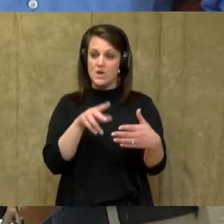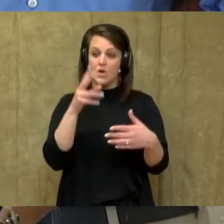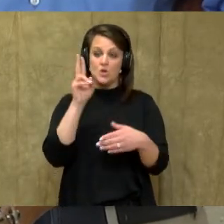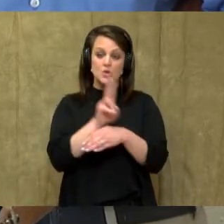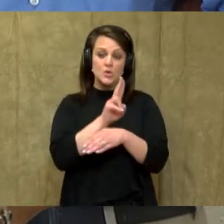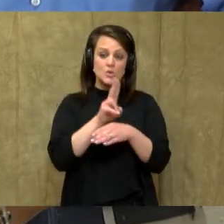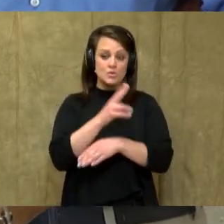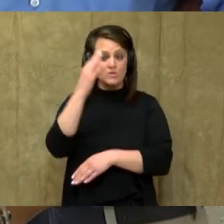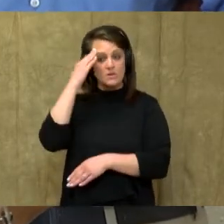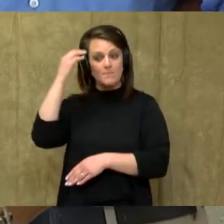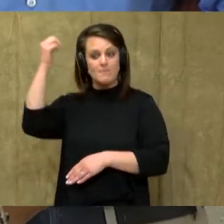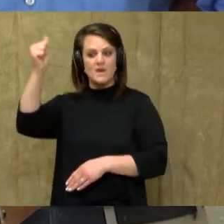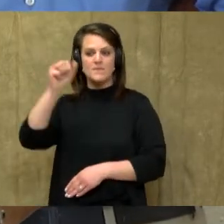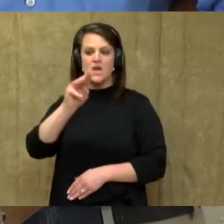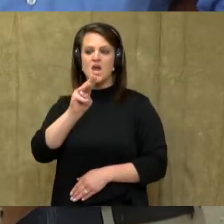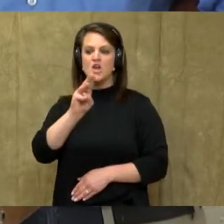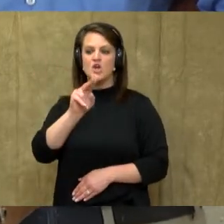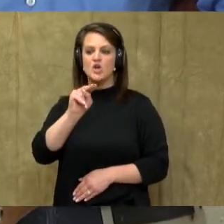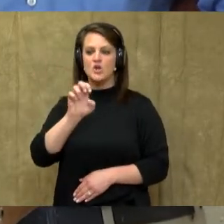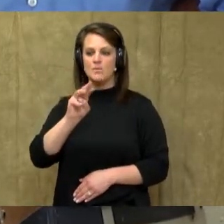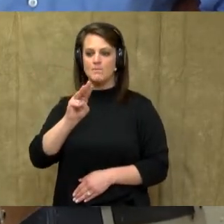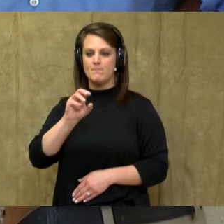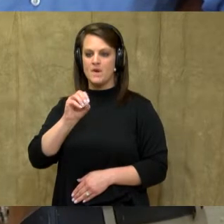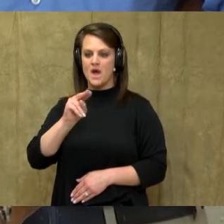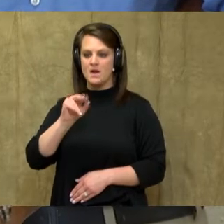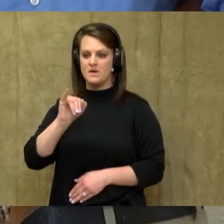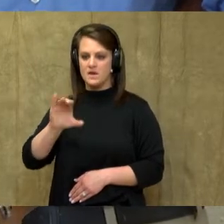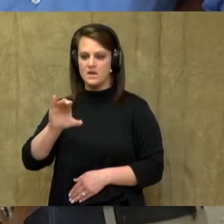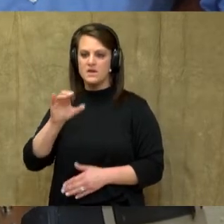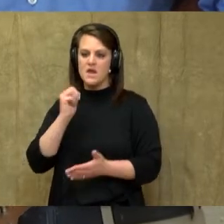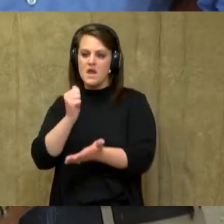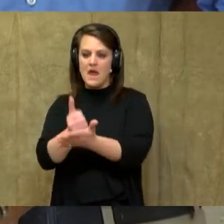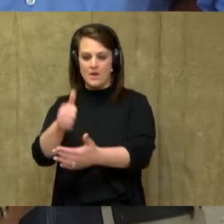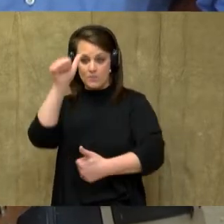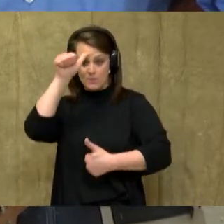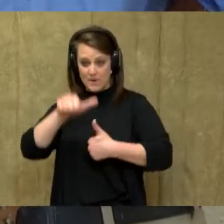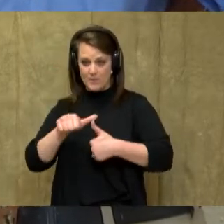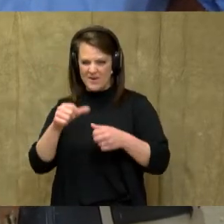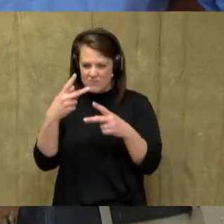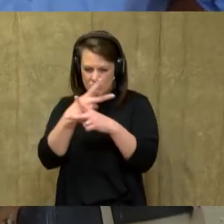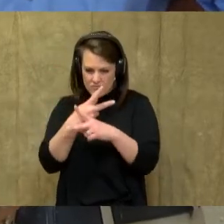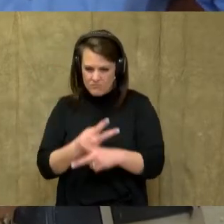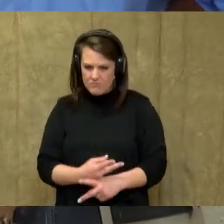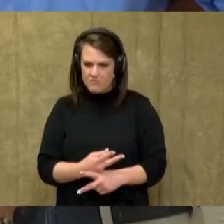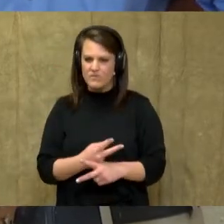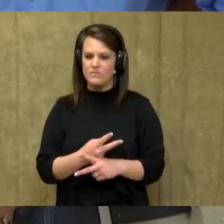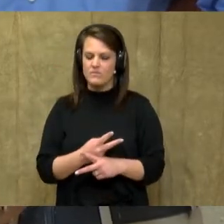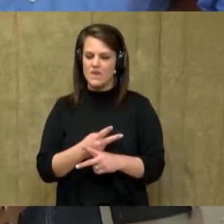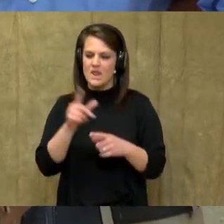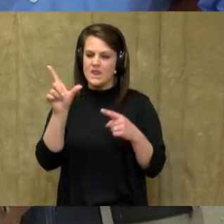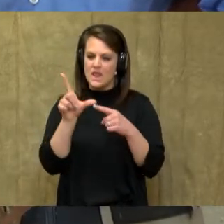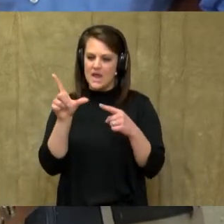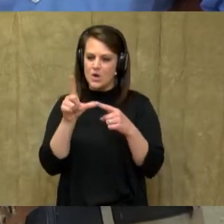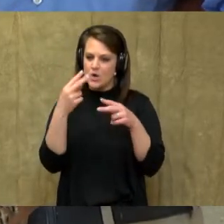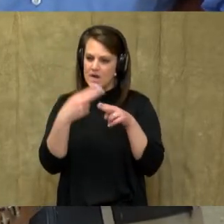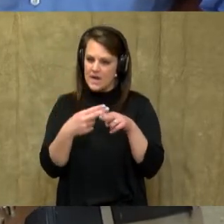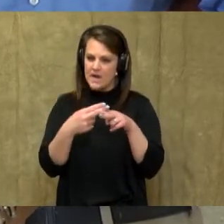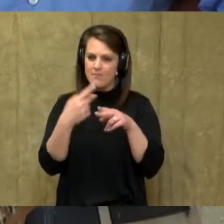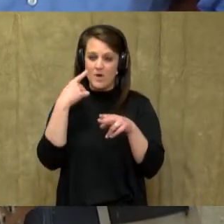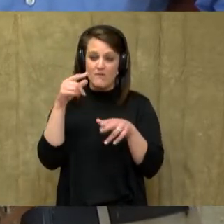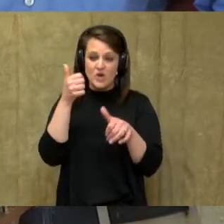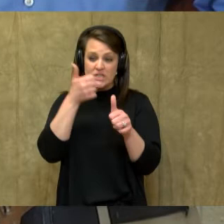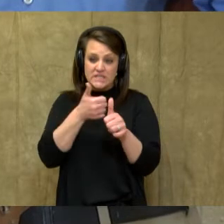tools, these mnemonic devices, to help you to remember and figure out what the letter name is for